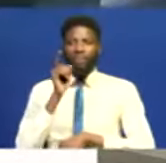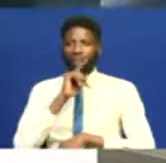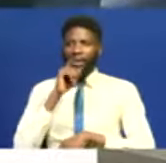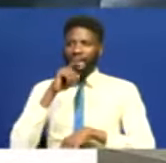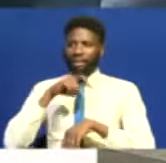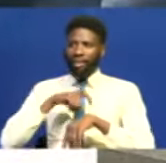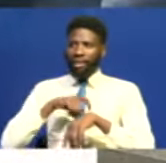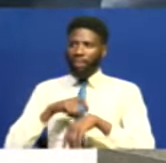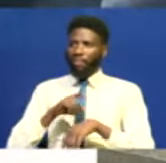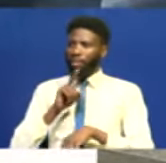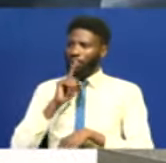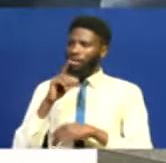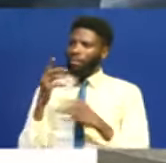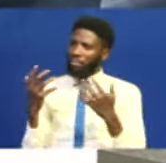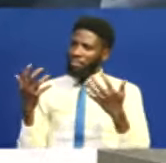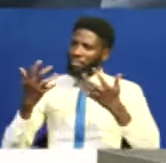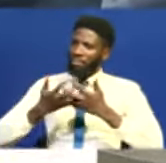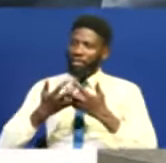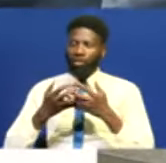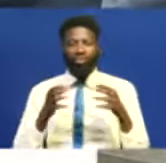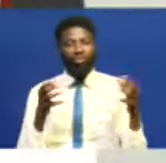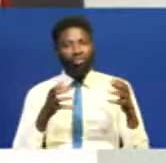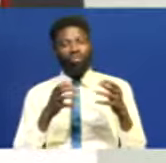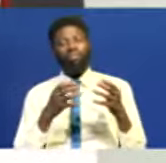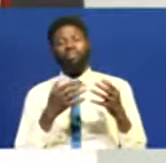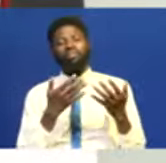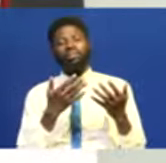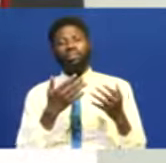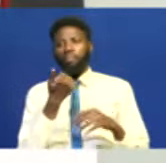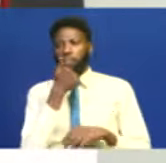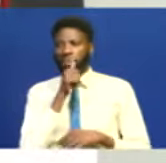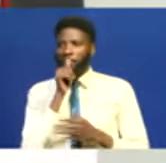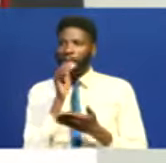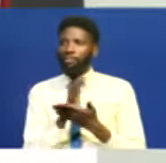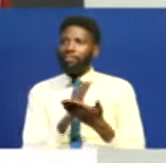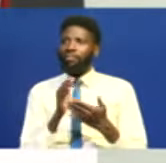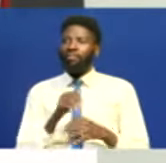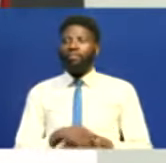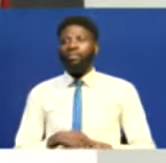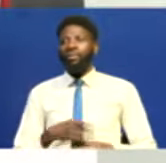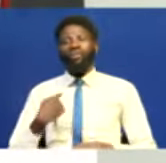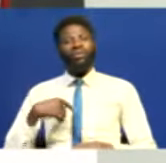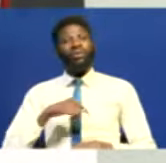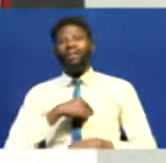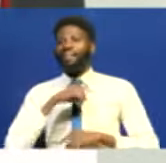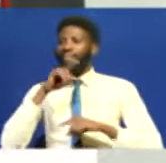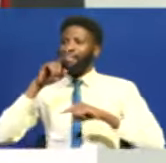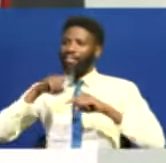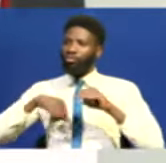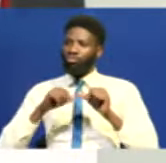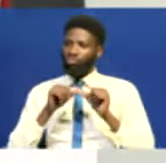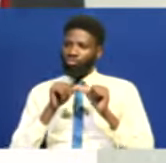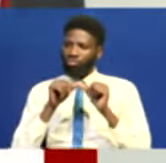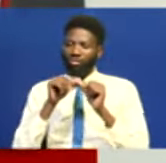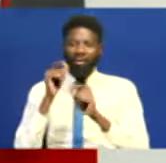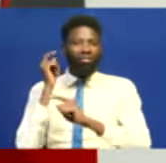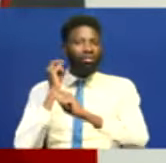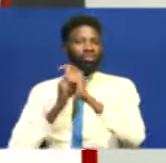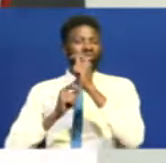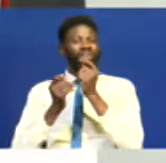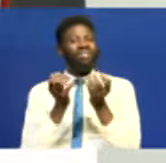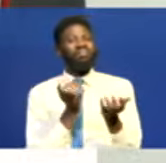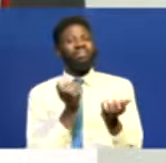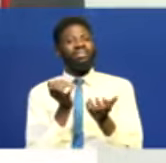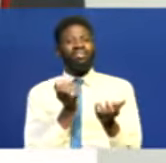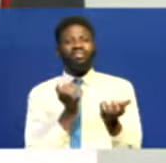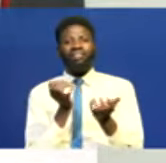to be equal competitors in the private sector entities. We cannot continue with the traditional business models that we have been